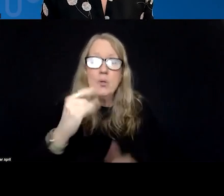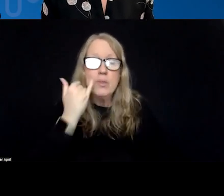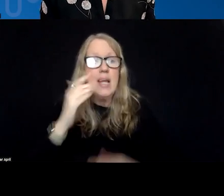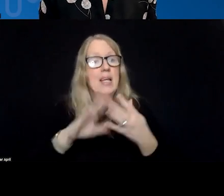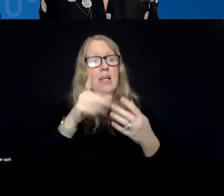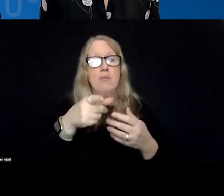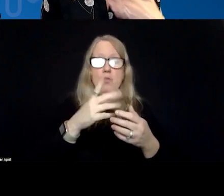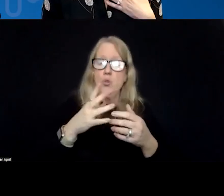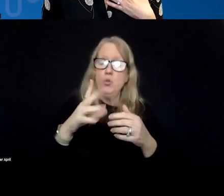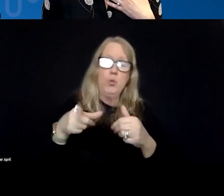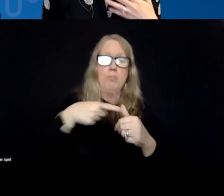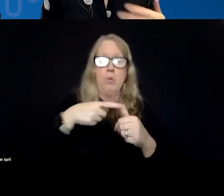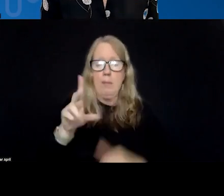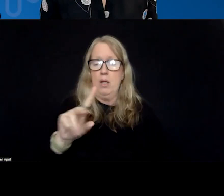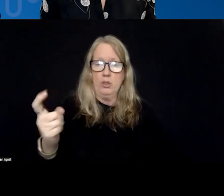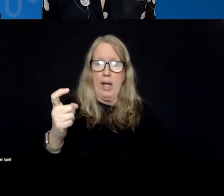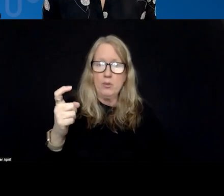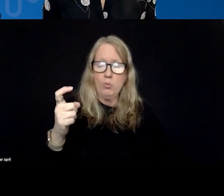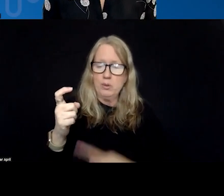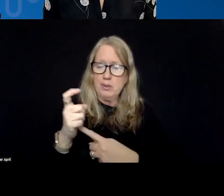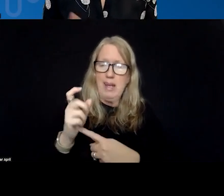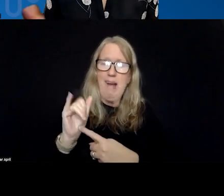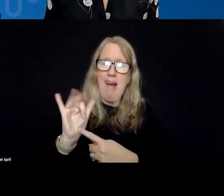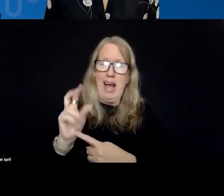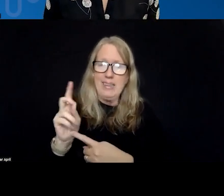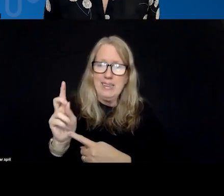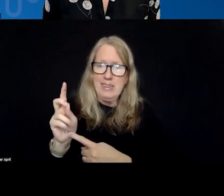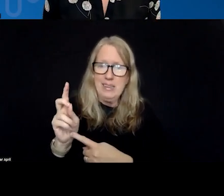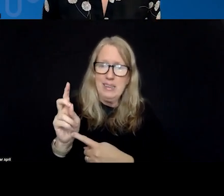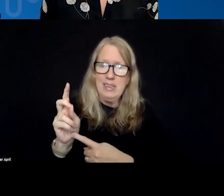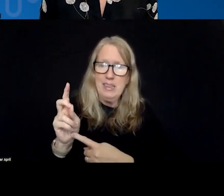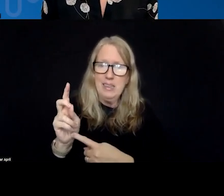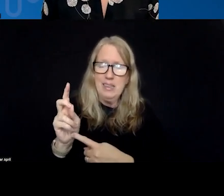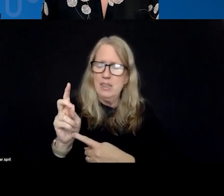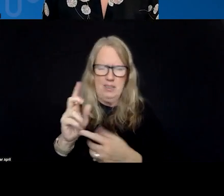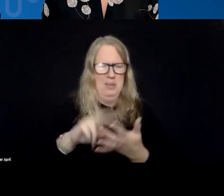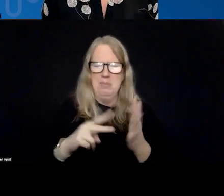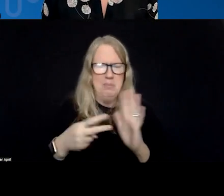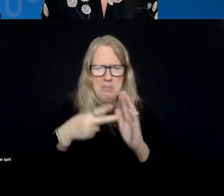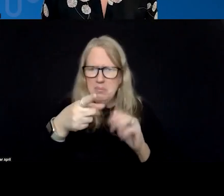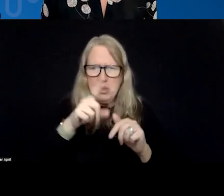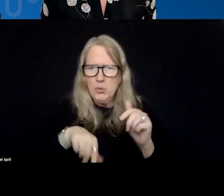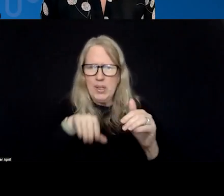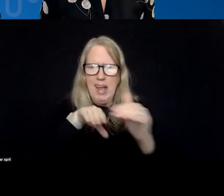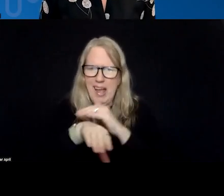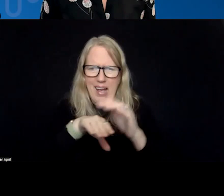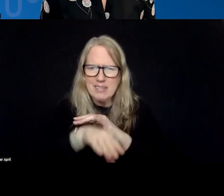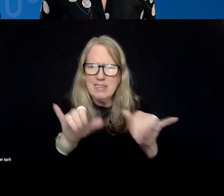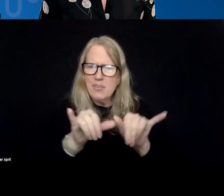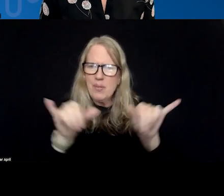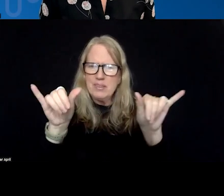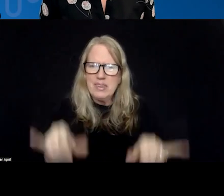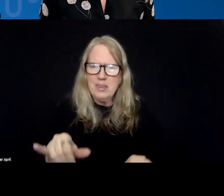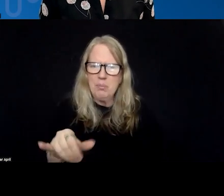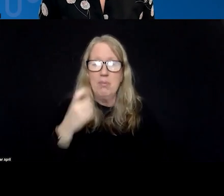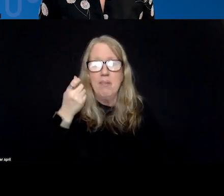primary diagnosis of IDD, then you can't really access the mental health system. And